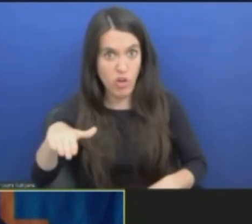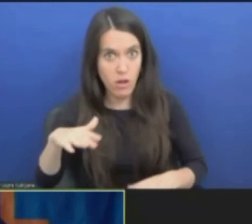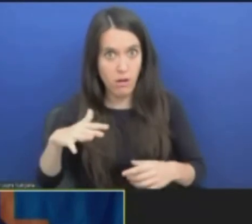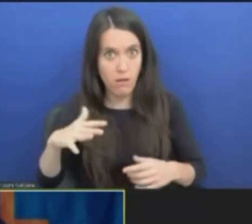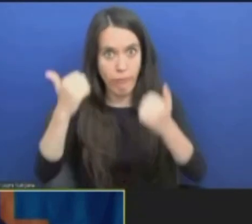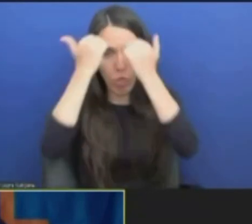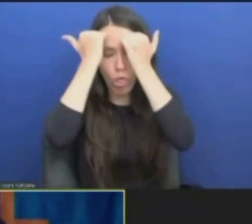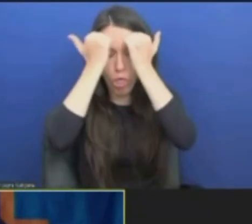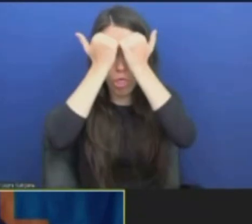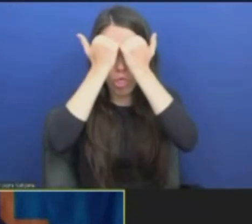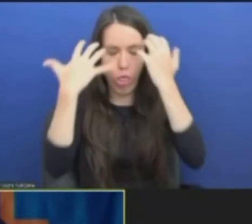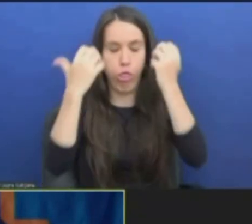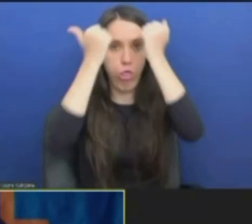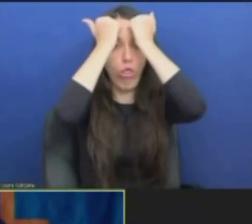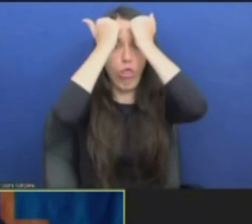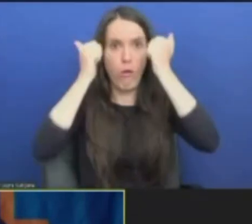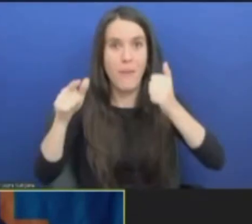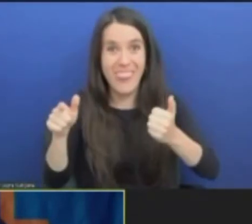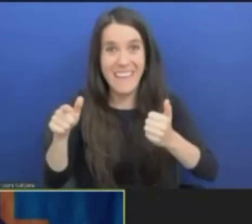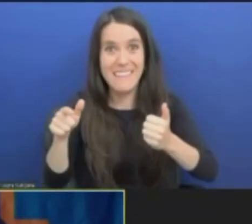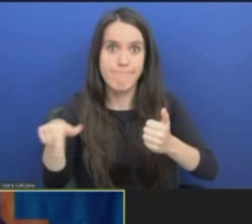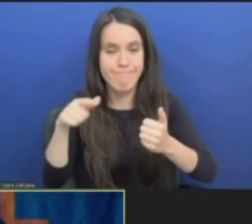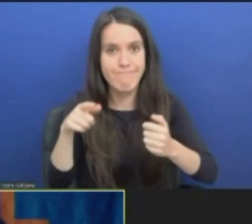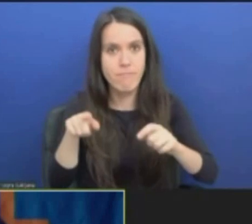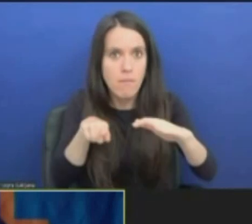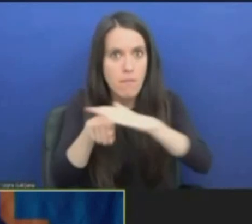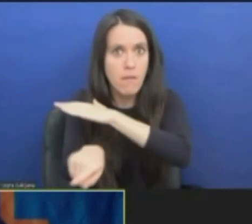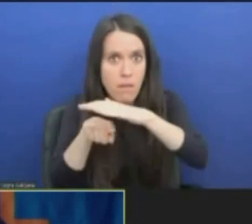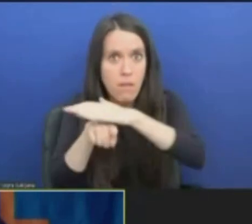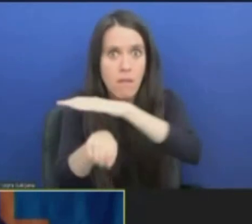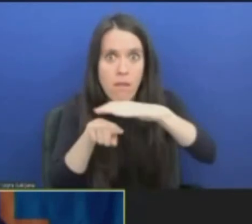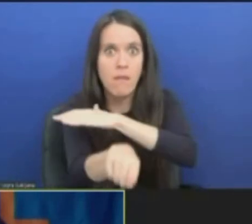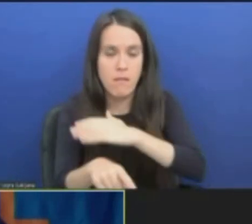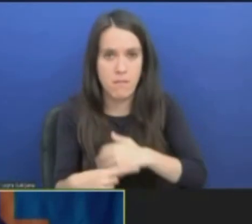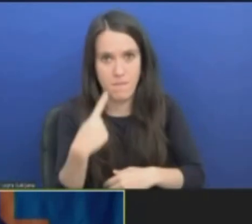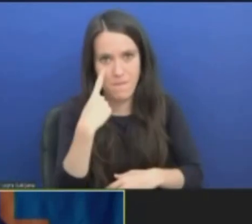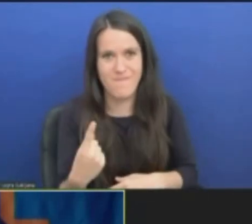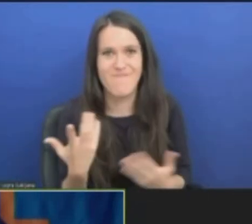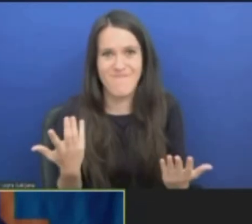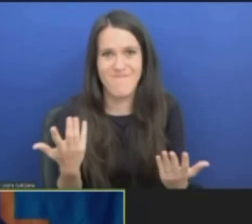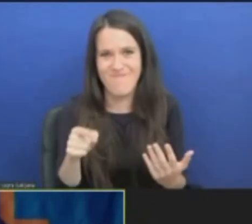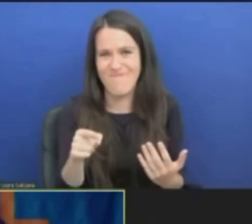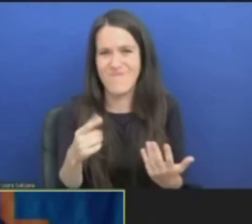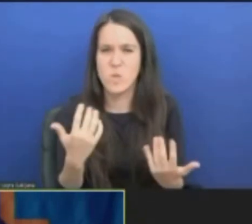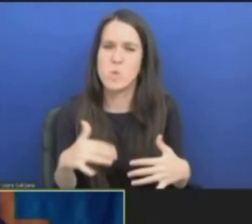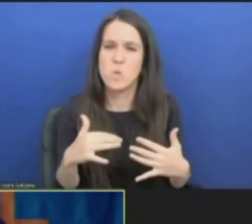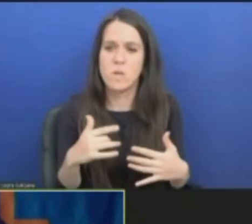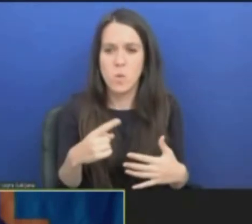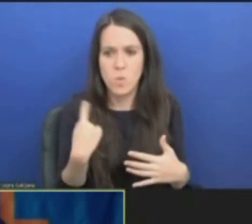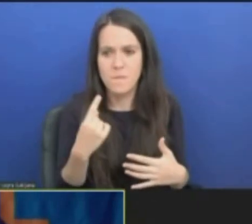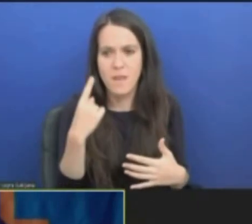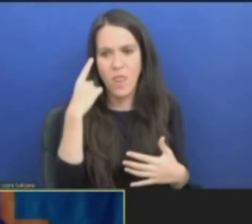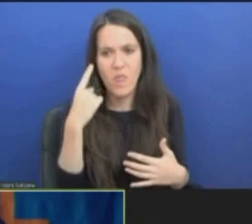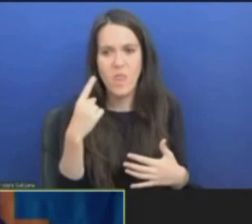The children are called those who escape the sword. And by this terminology, we see that there is